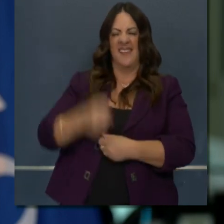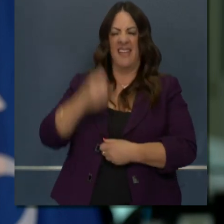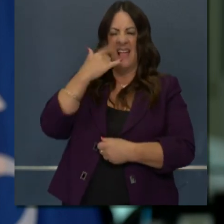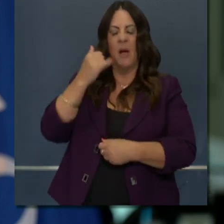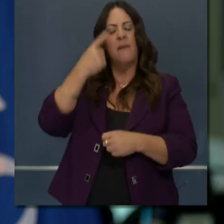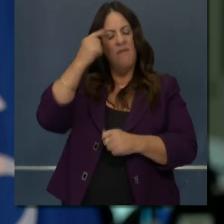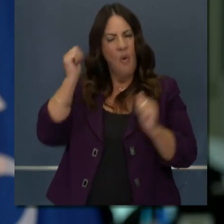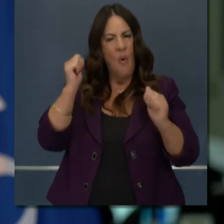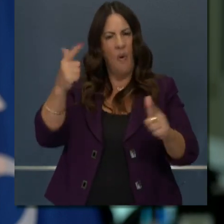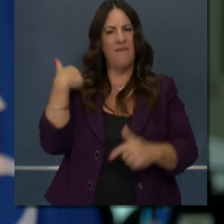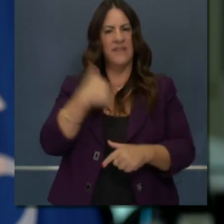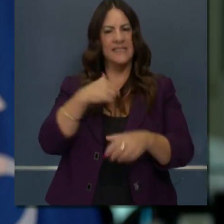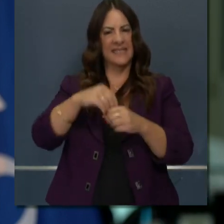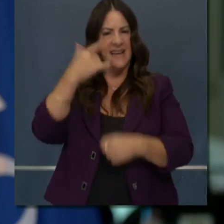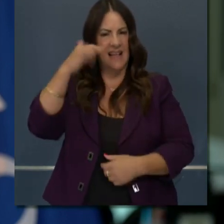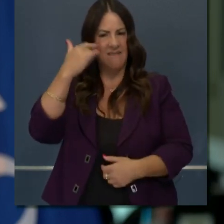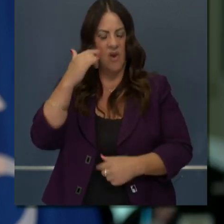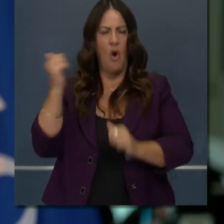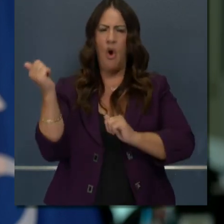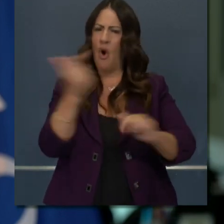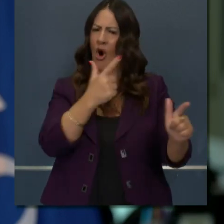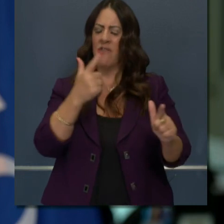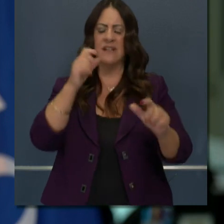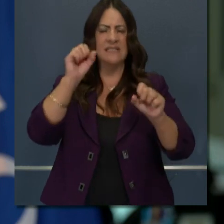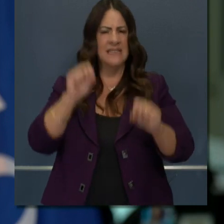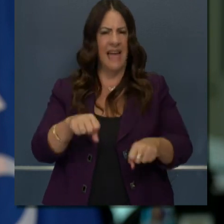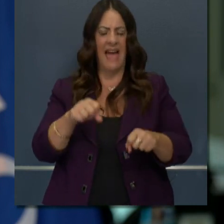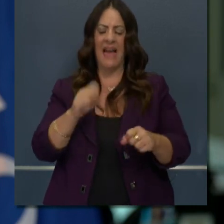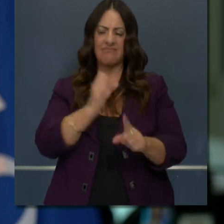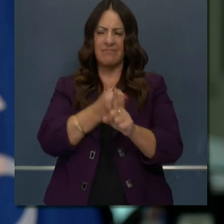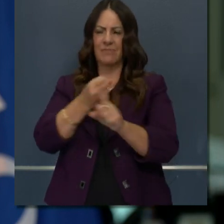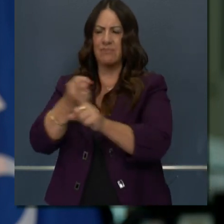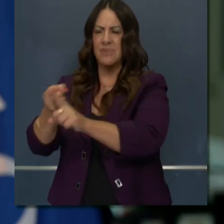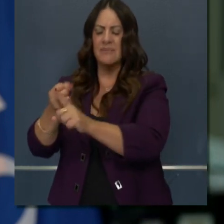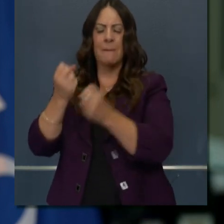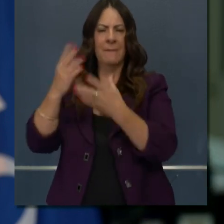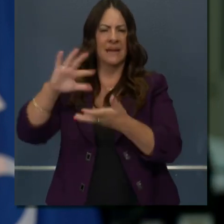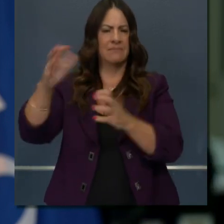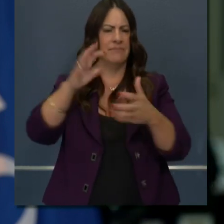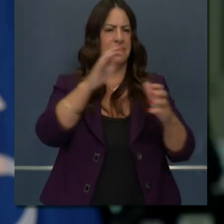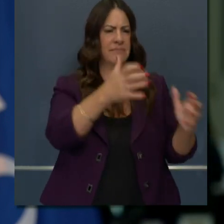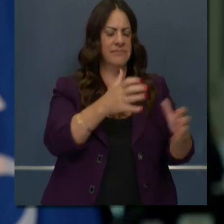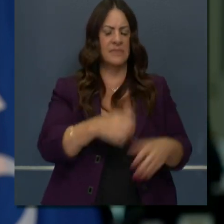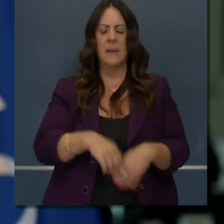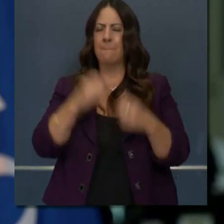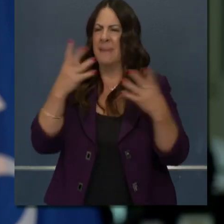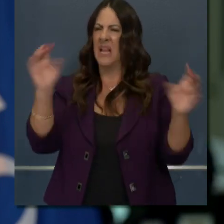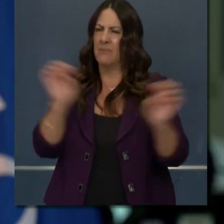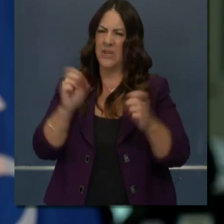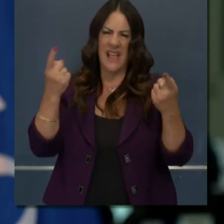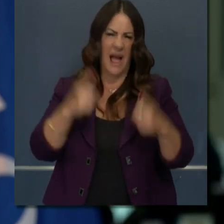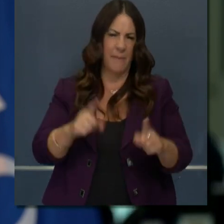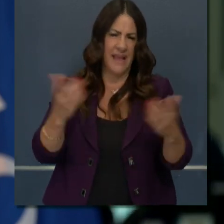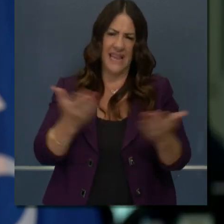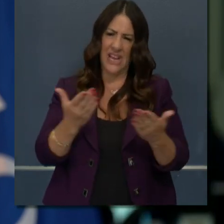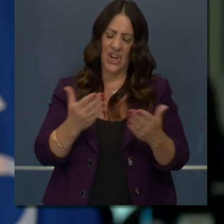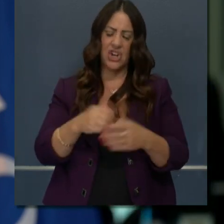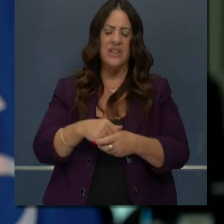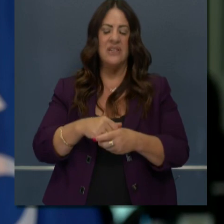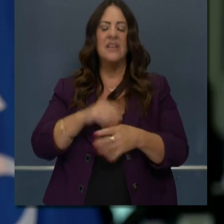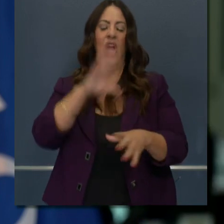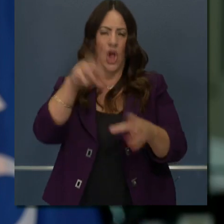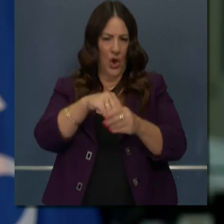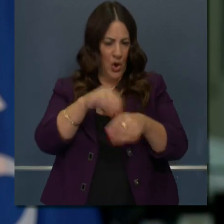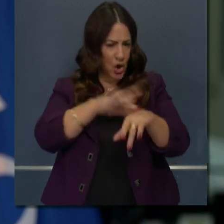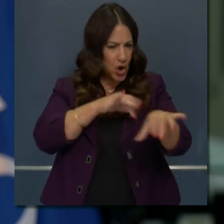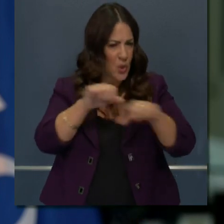we all are at risk to multiple disasters and emergencies, including earthquakes, wherever we live, visit,